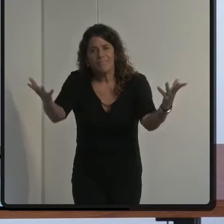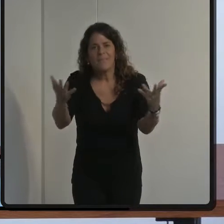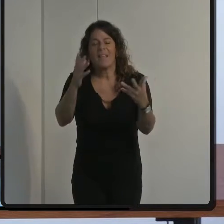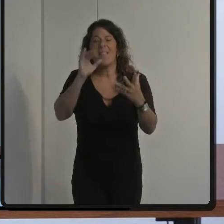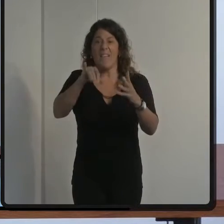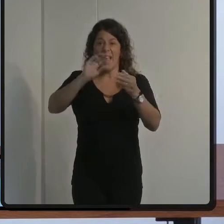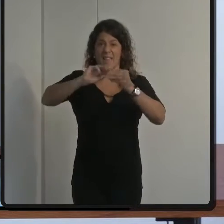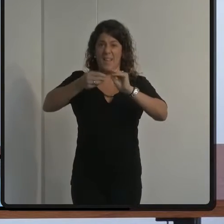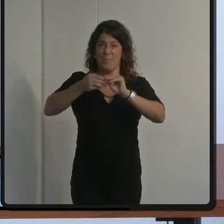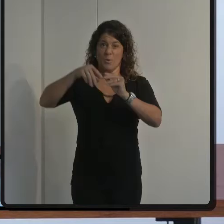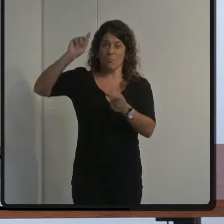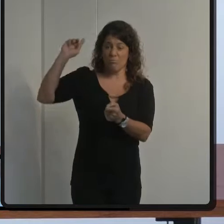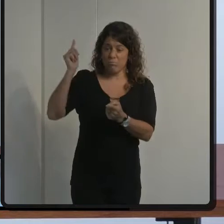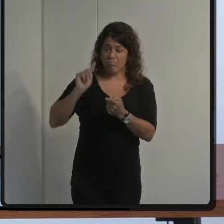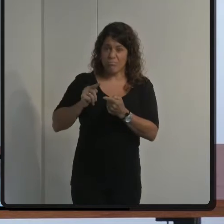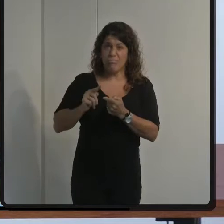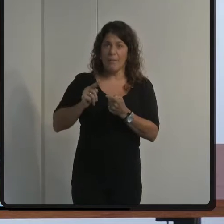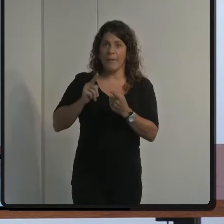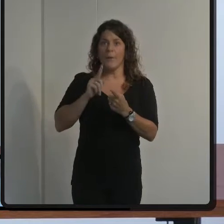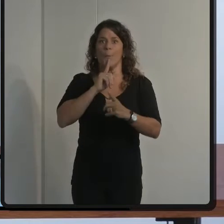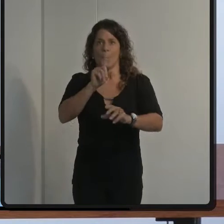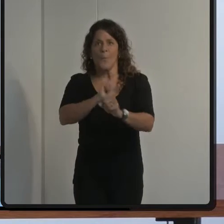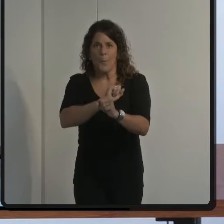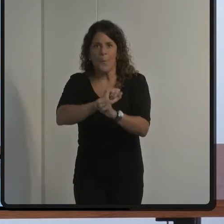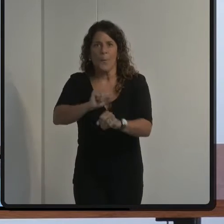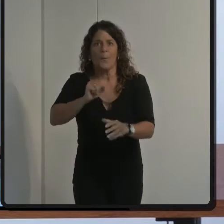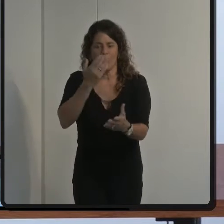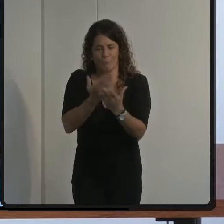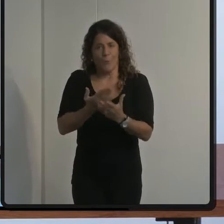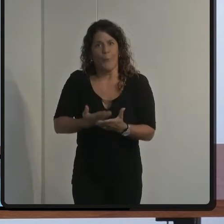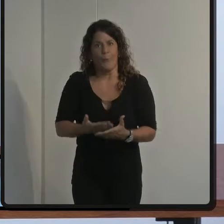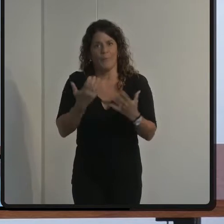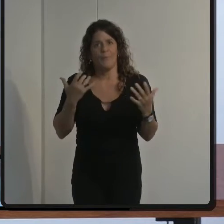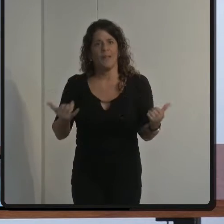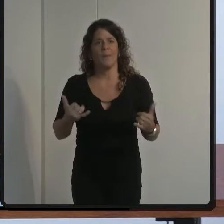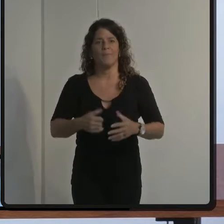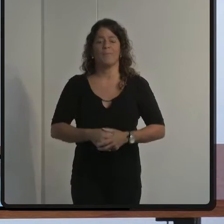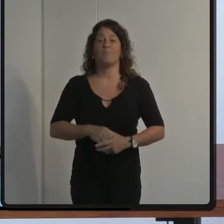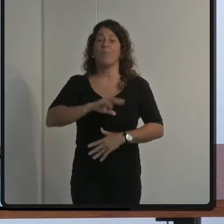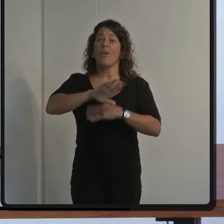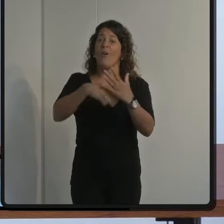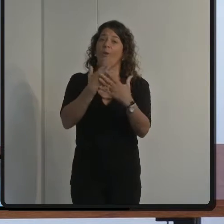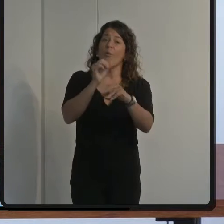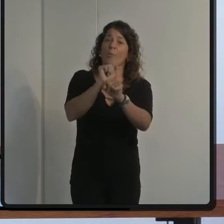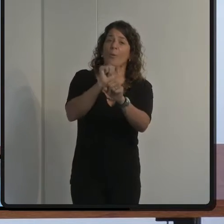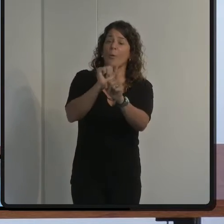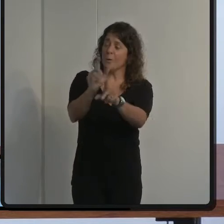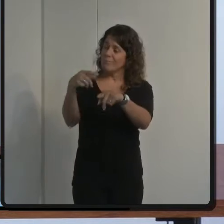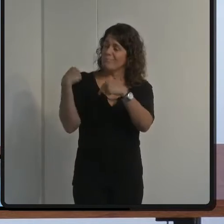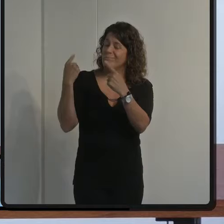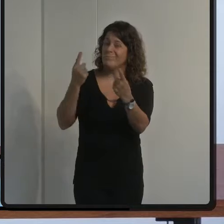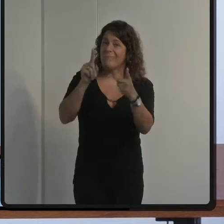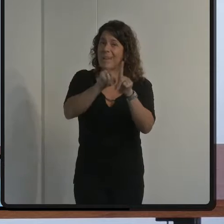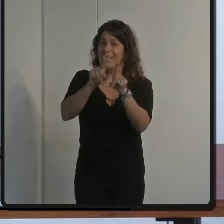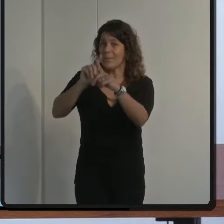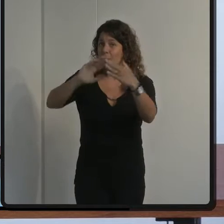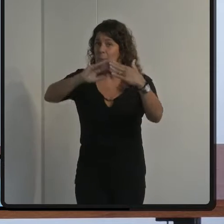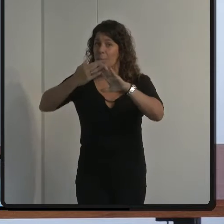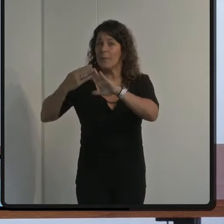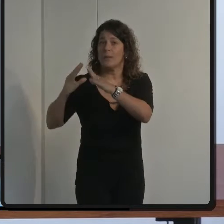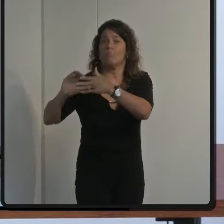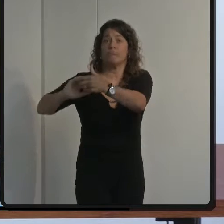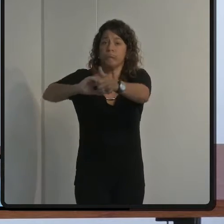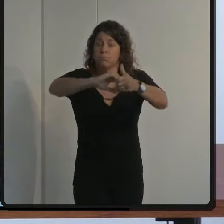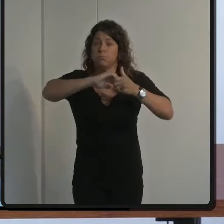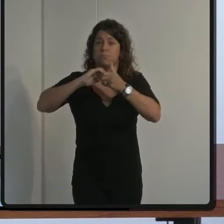see are real and substantial. All of the hard work we have been doing together as a community to reduce the spread of the virus is